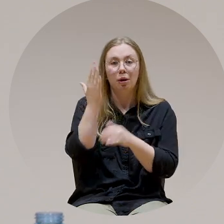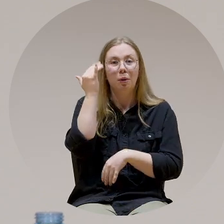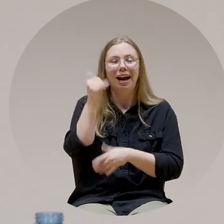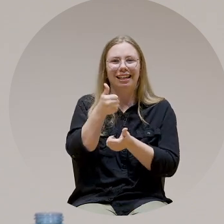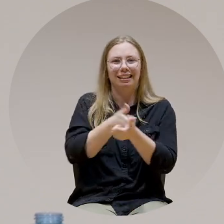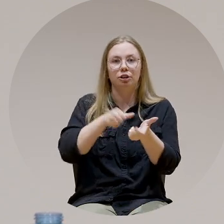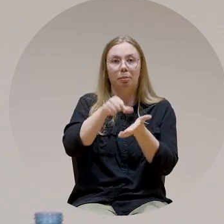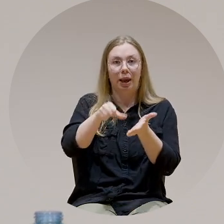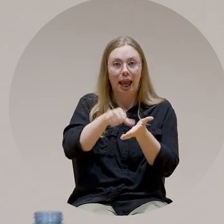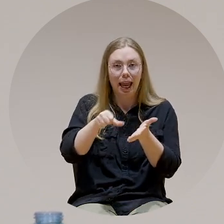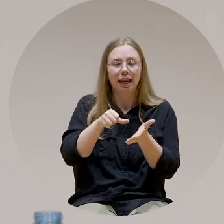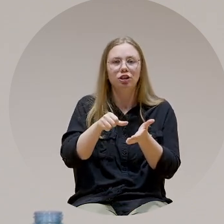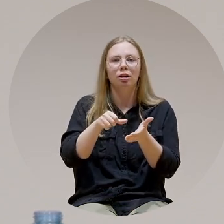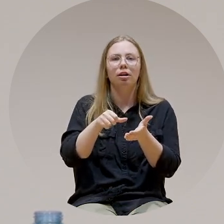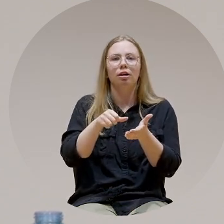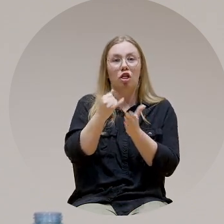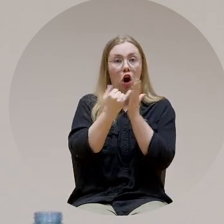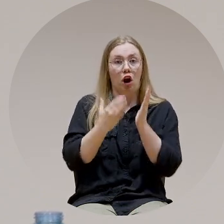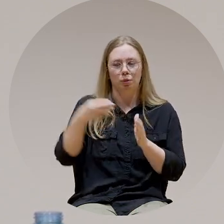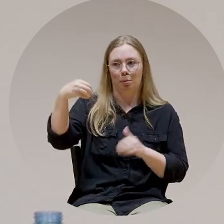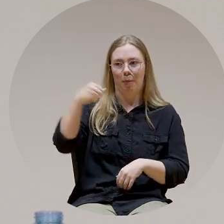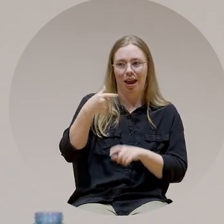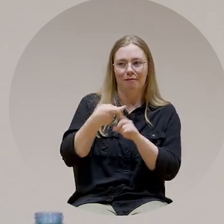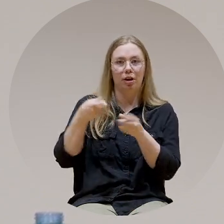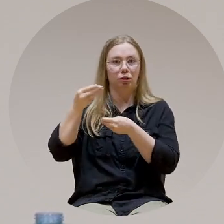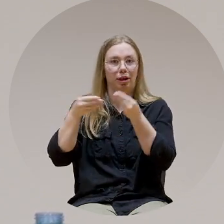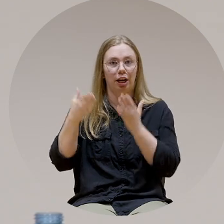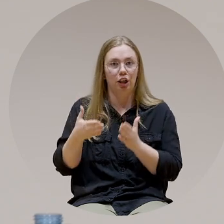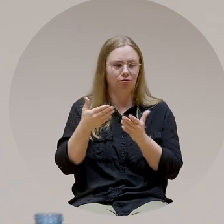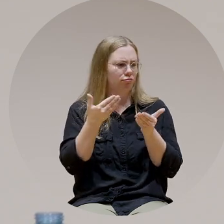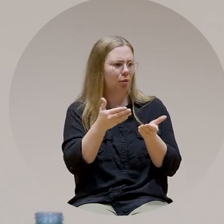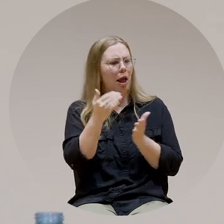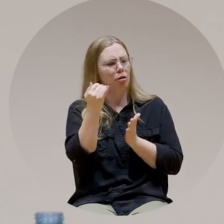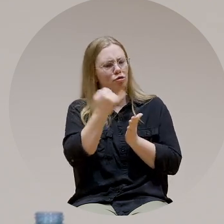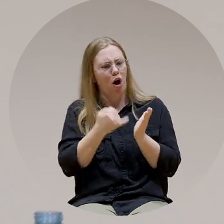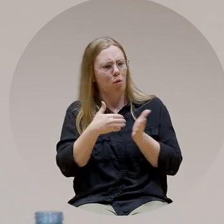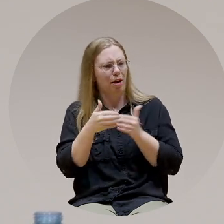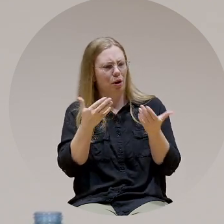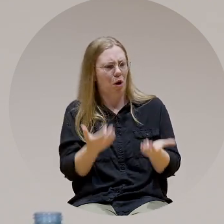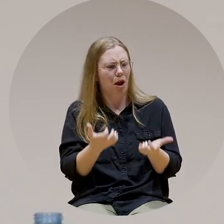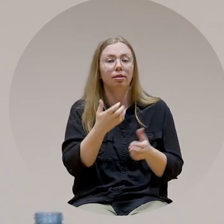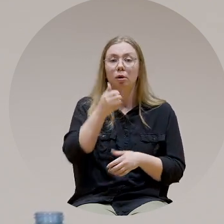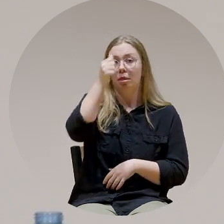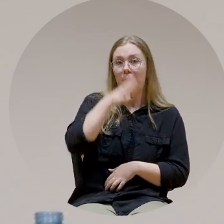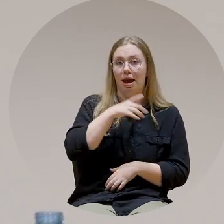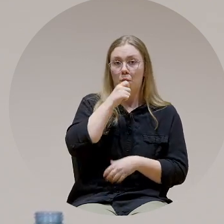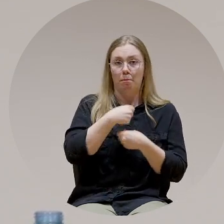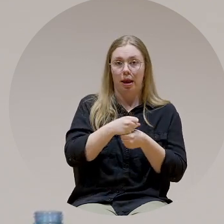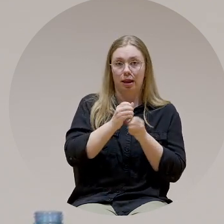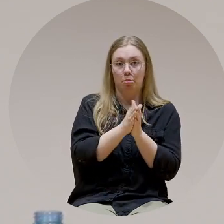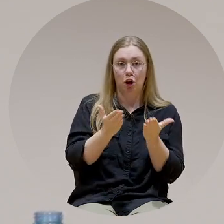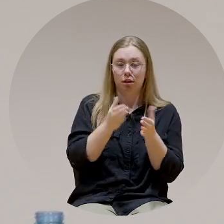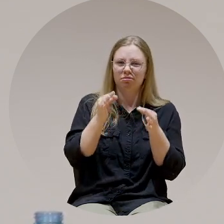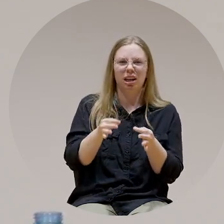trader to draw whatever he wanted about his people. And this man chose to not have anything